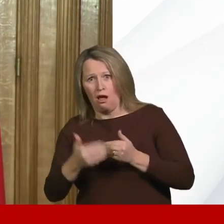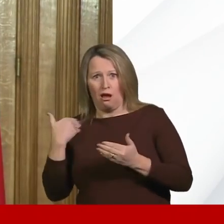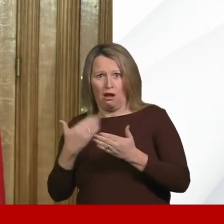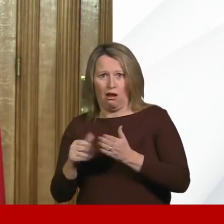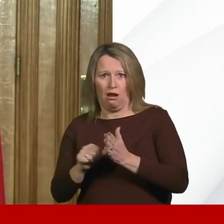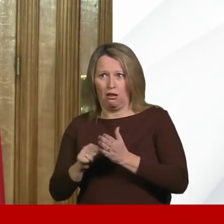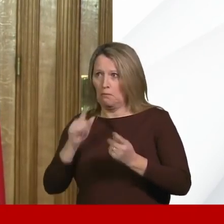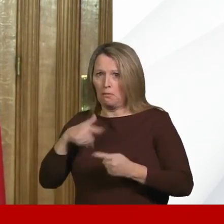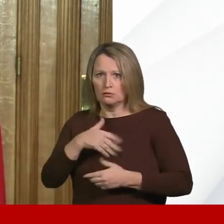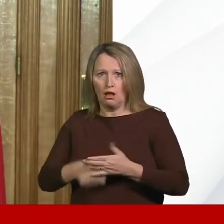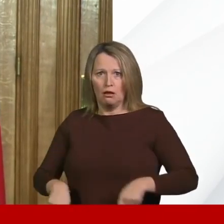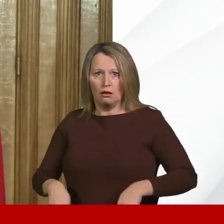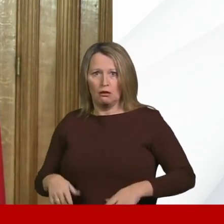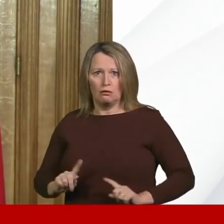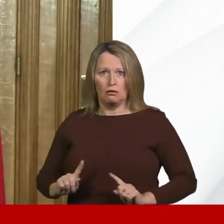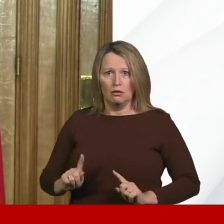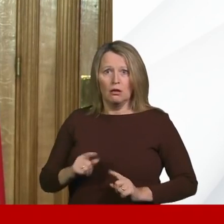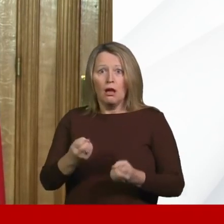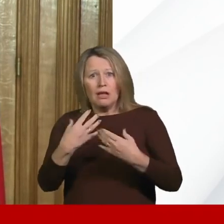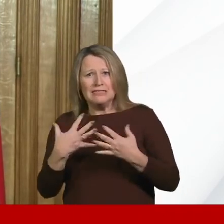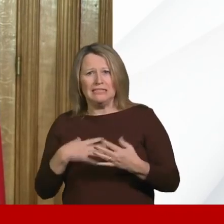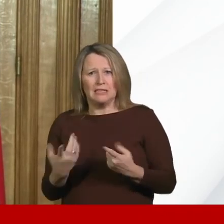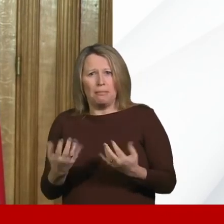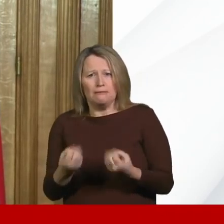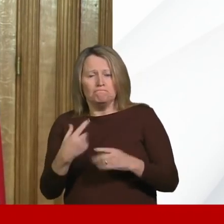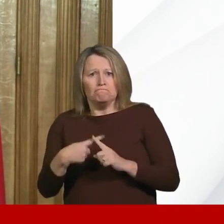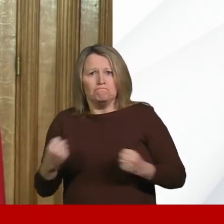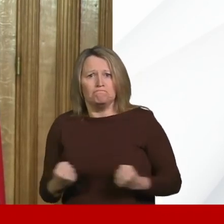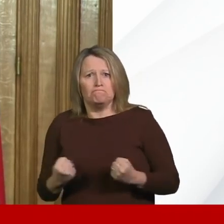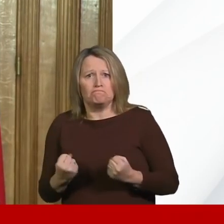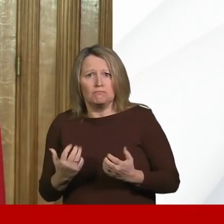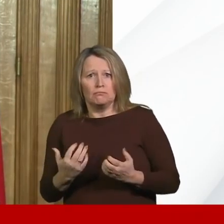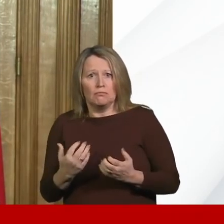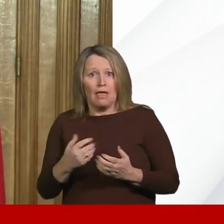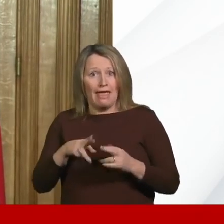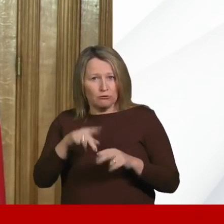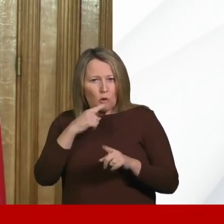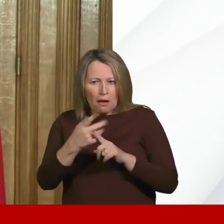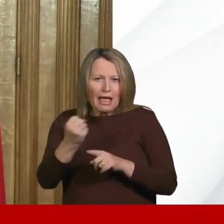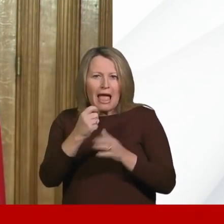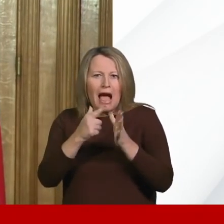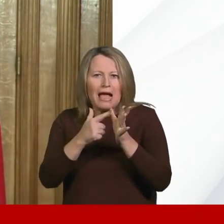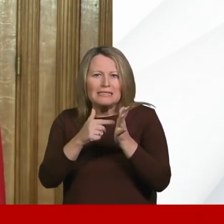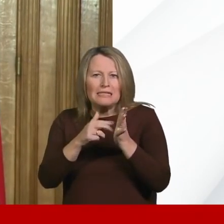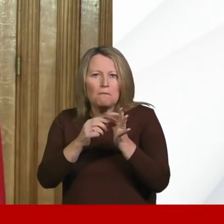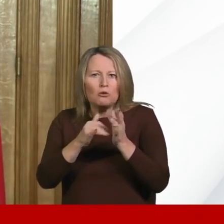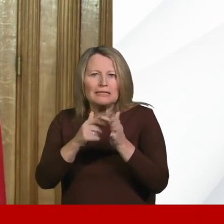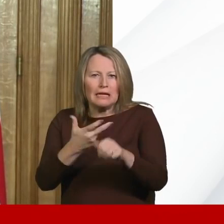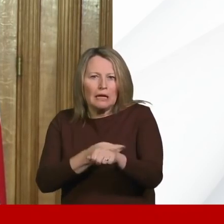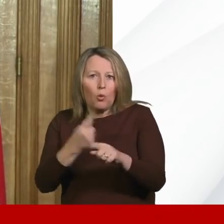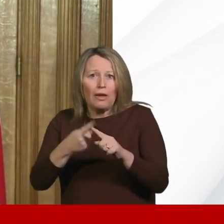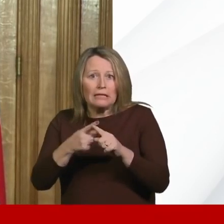us manage this disease and keeping our emergency services running? Thank you. Yeah, well, Beth, thank you very much. And